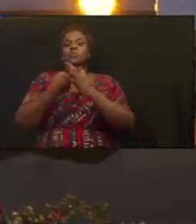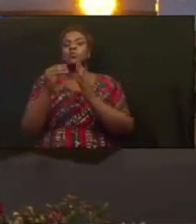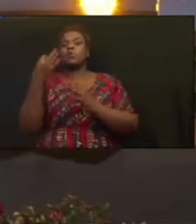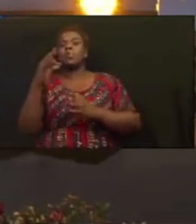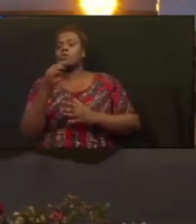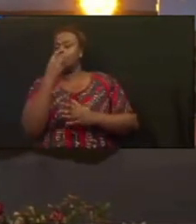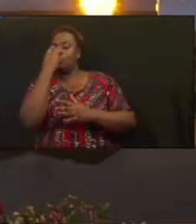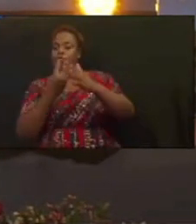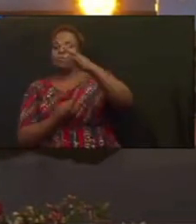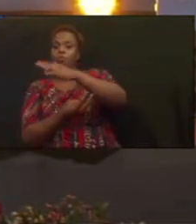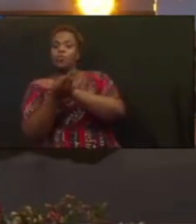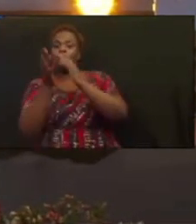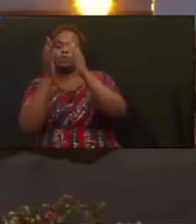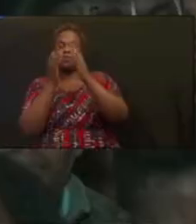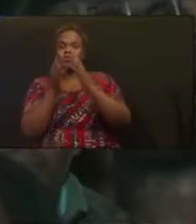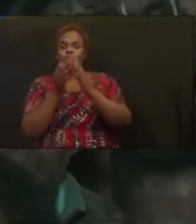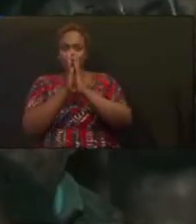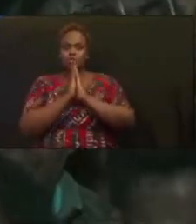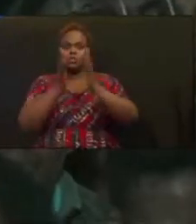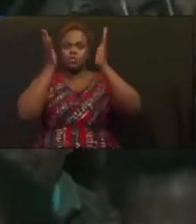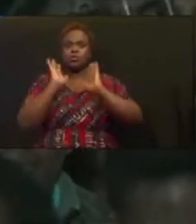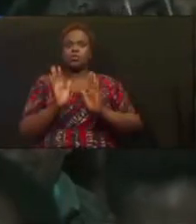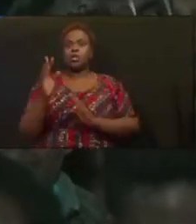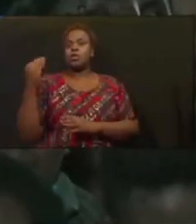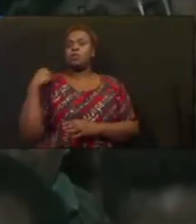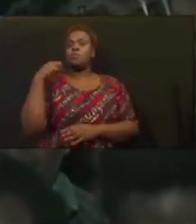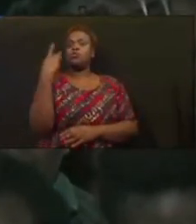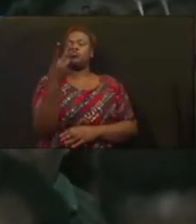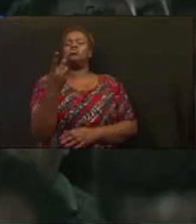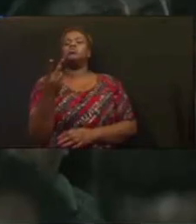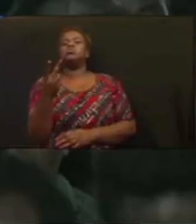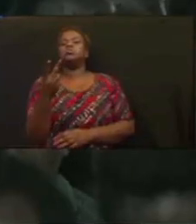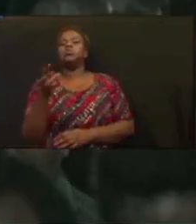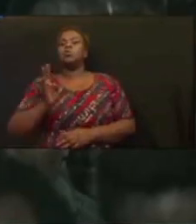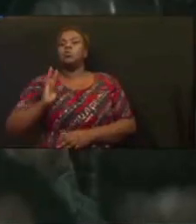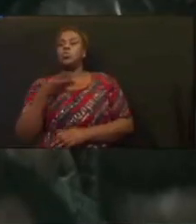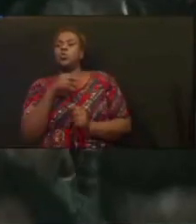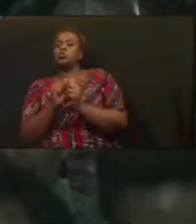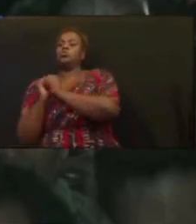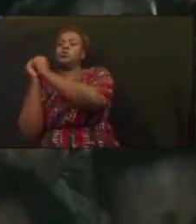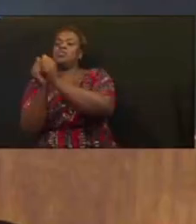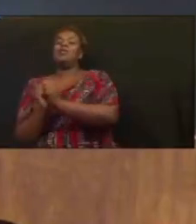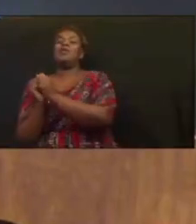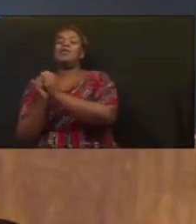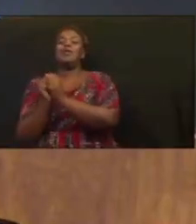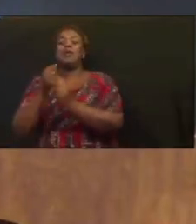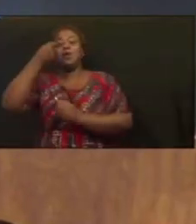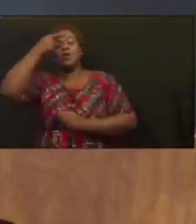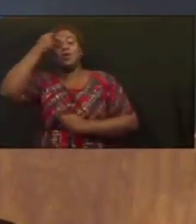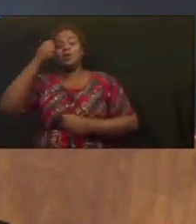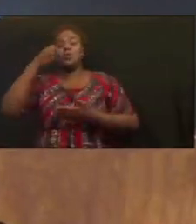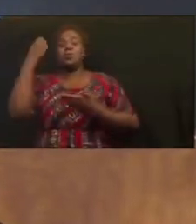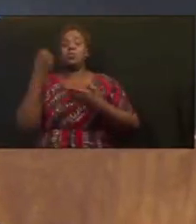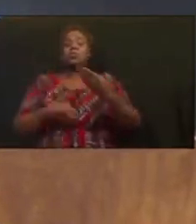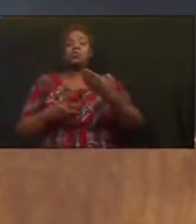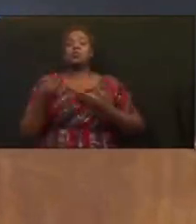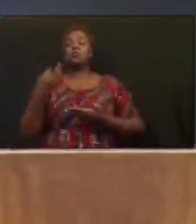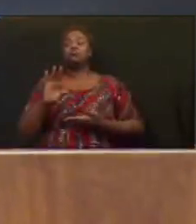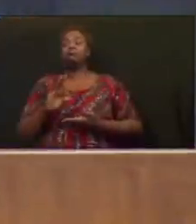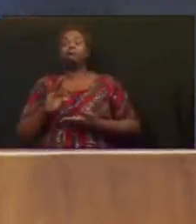of prophetic intercessors. Let me give you this, the second and the third. Are we together? Because at the end of this